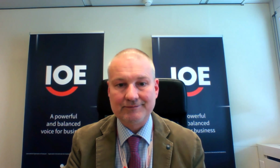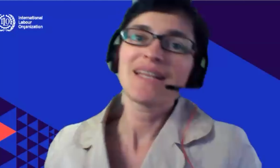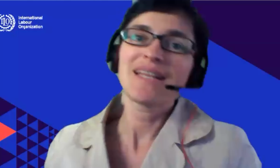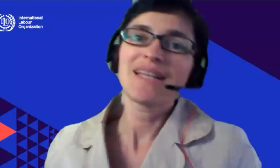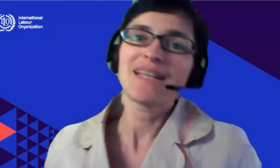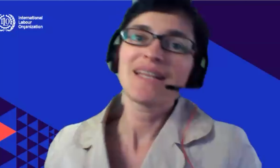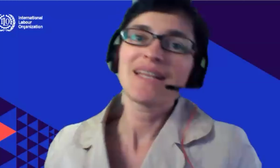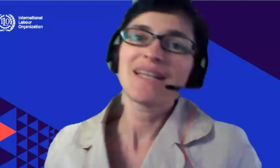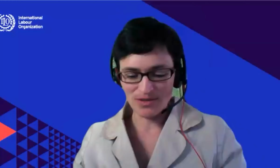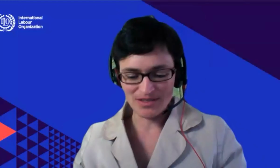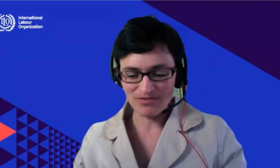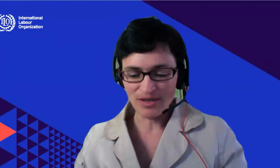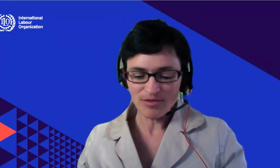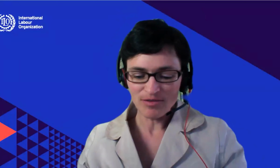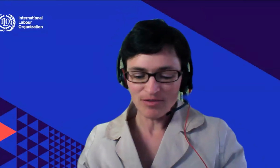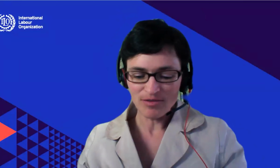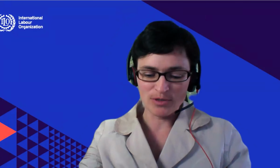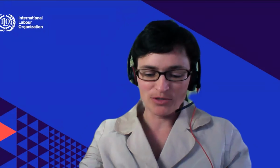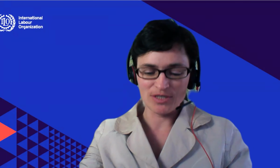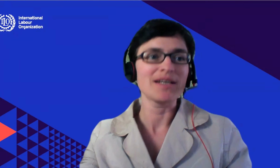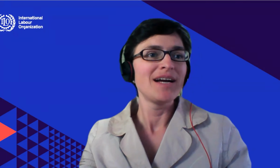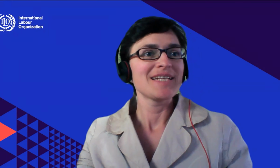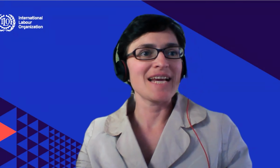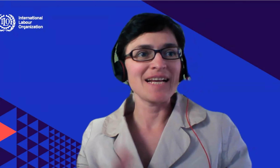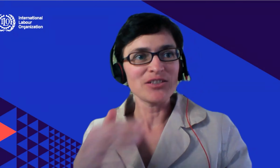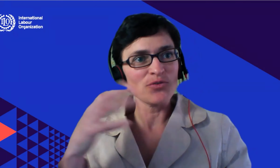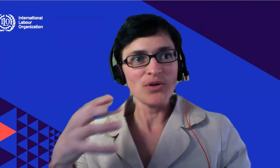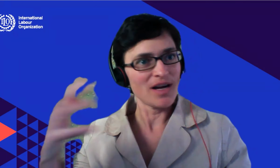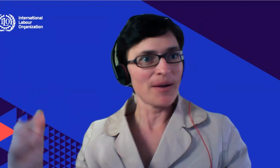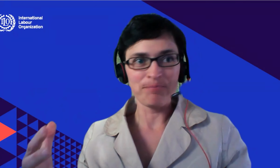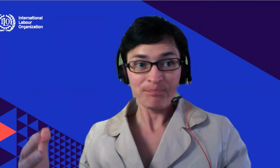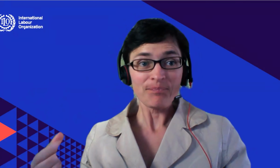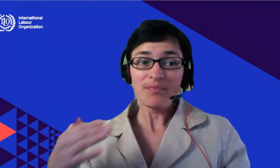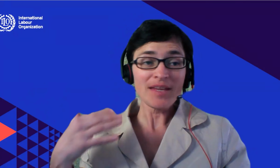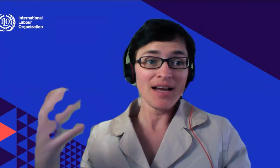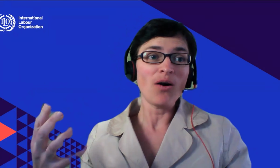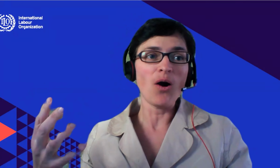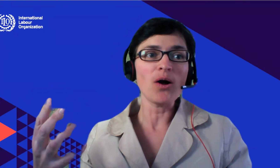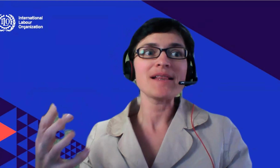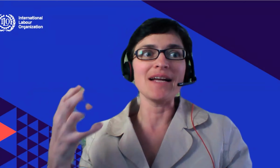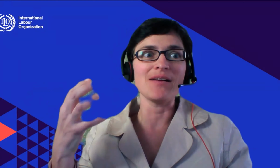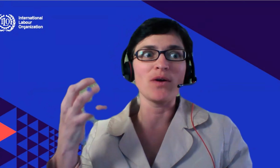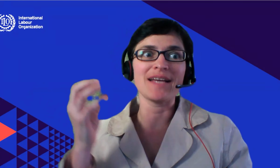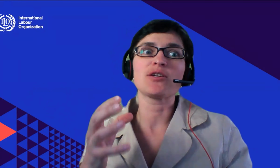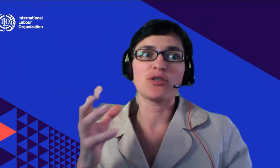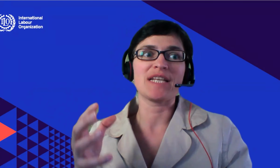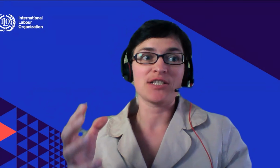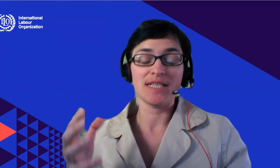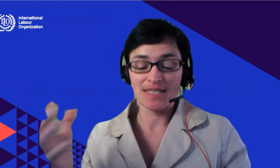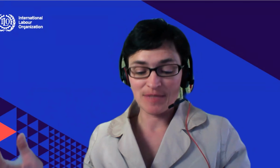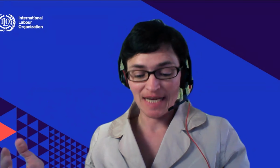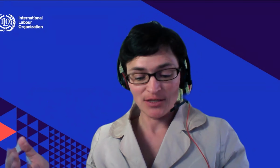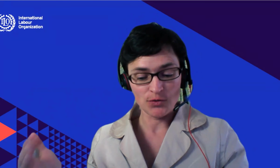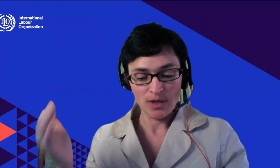Excellent, brilliant. Thank you so much, Matthias, for this very rich contribution, taking us through all that social